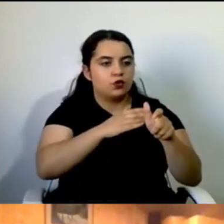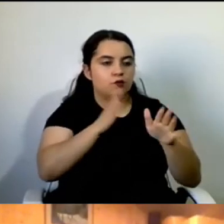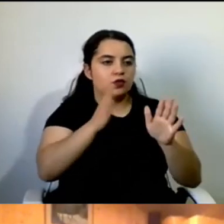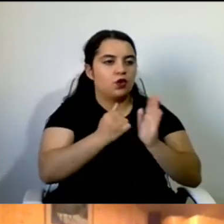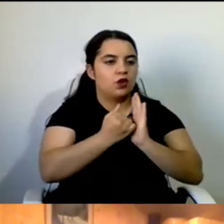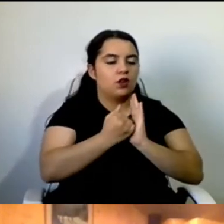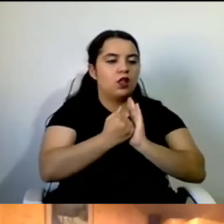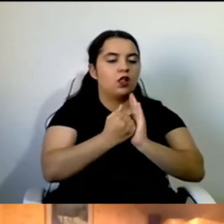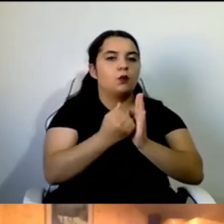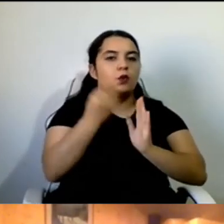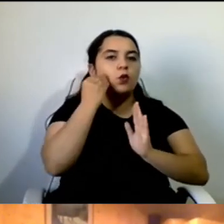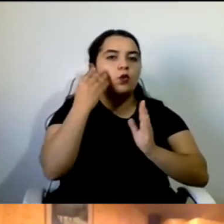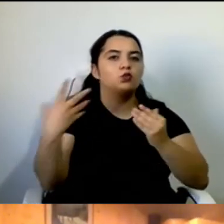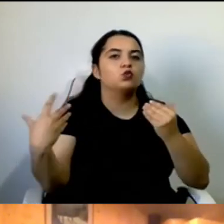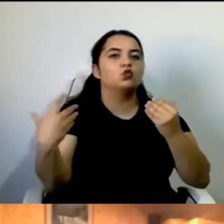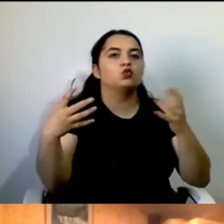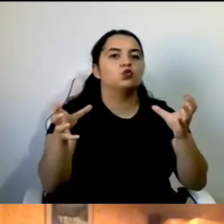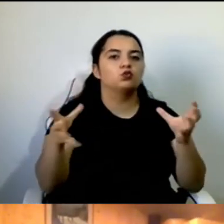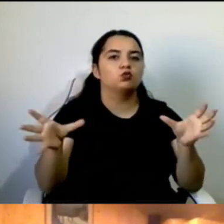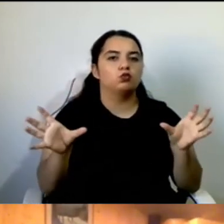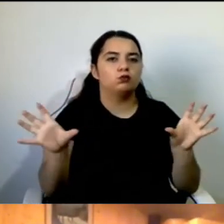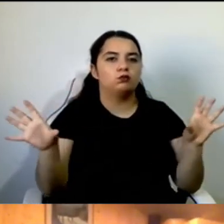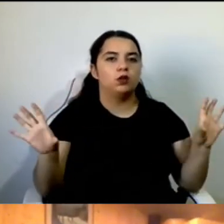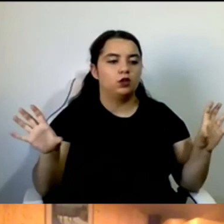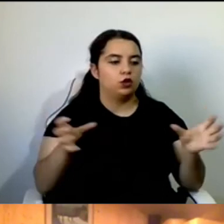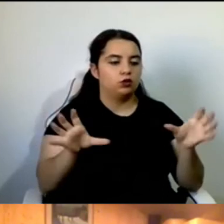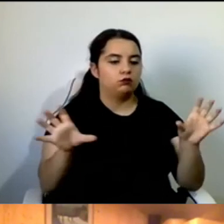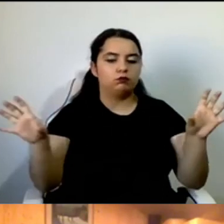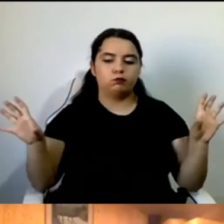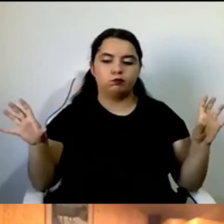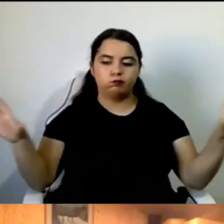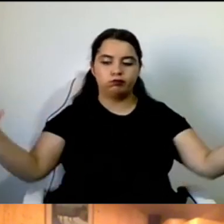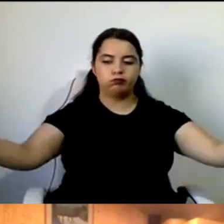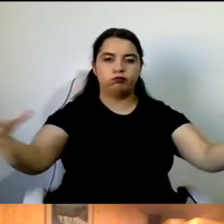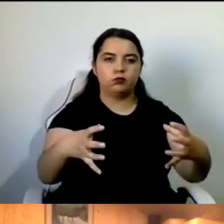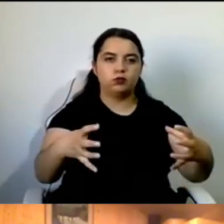because otherwise you're always going to be